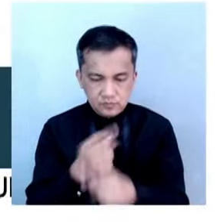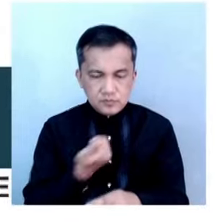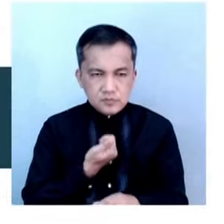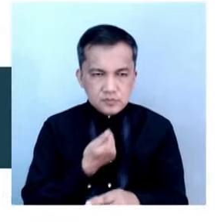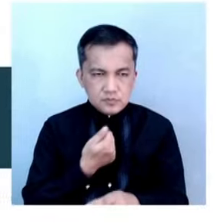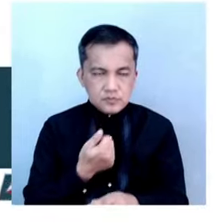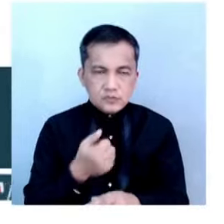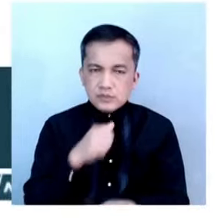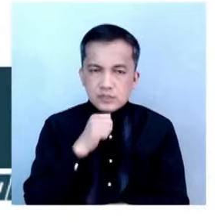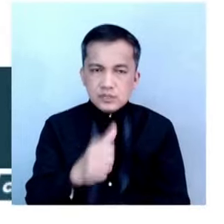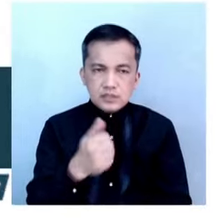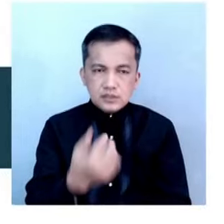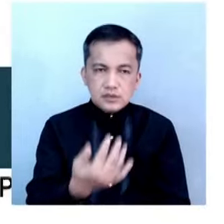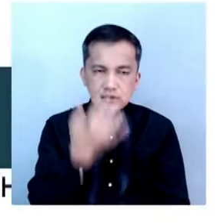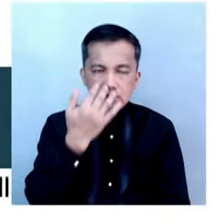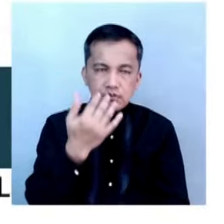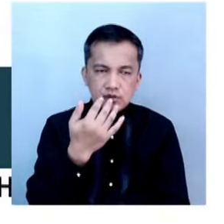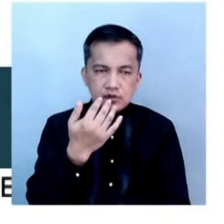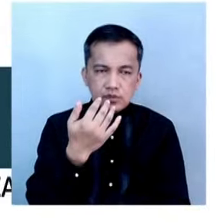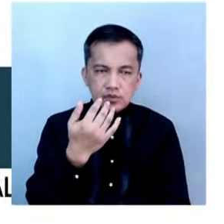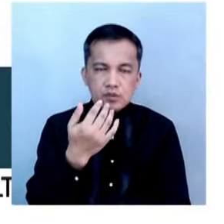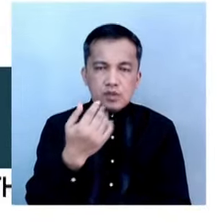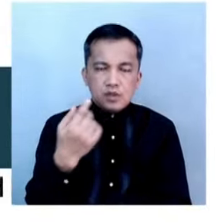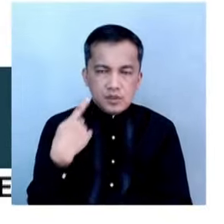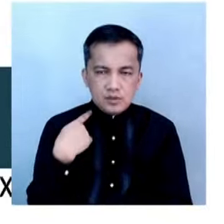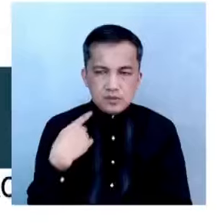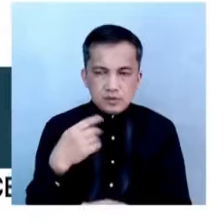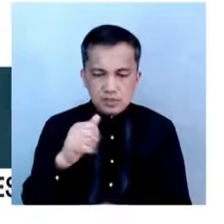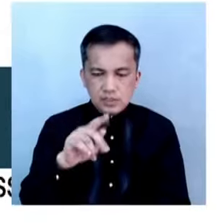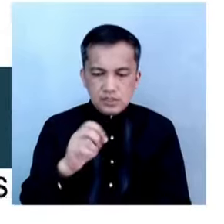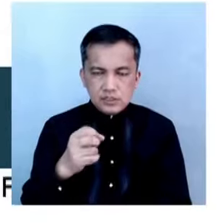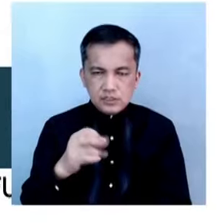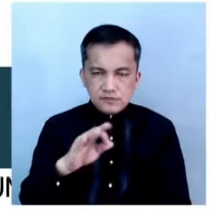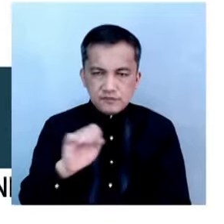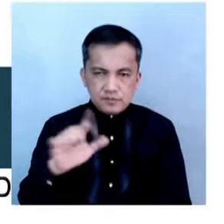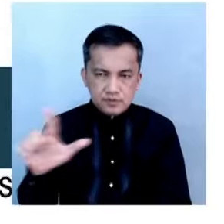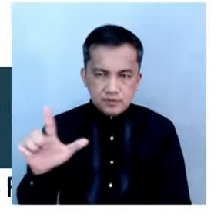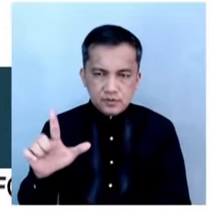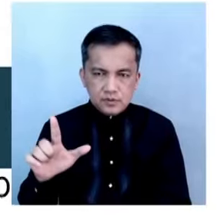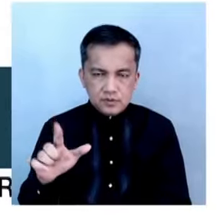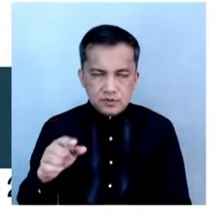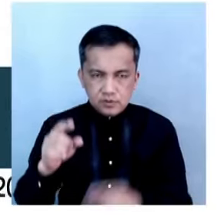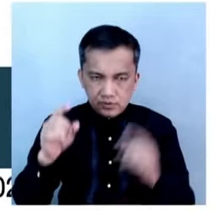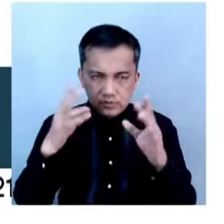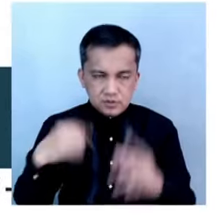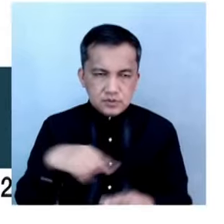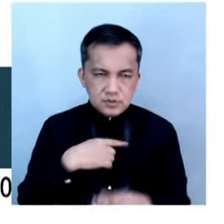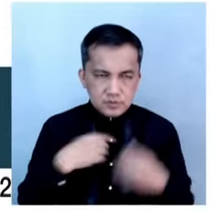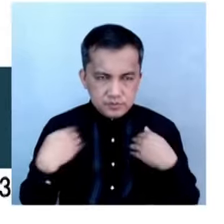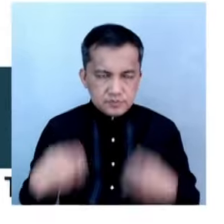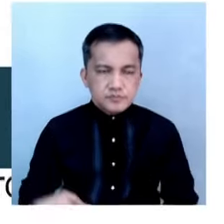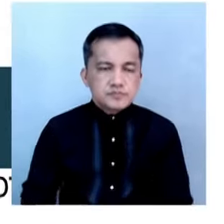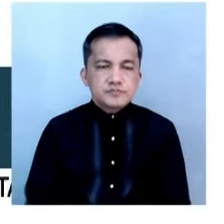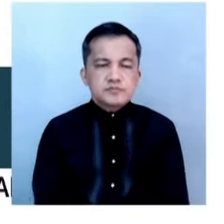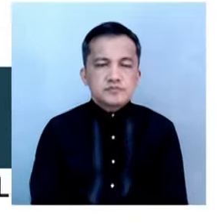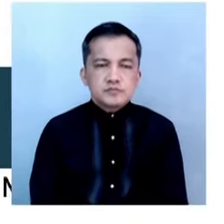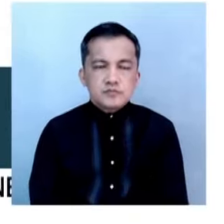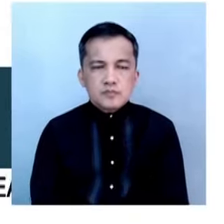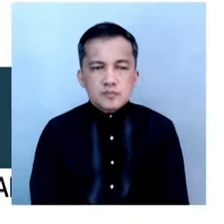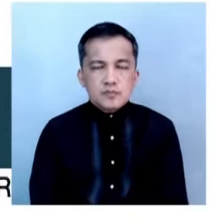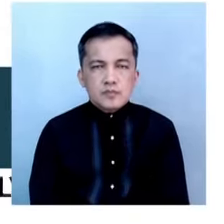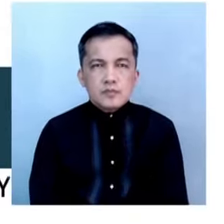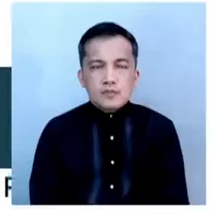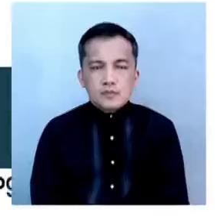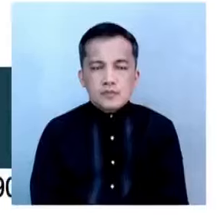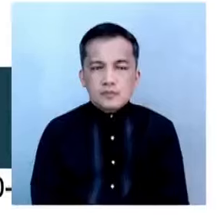malanghap yung kung sakali man po magkakaroon ng ash fog, yung ash, kasi nga po delikado ito sa ating kalusugan. No,